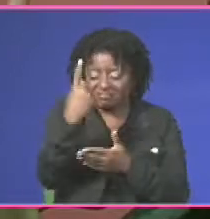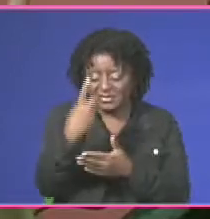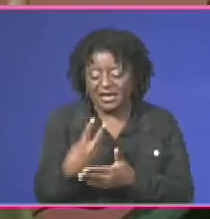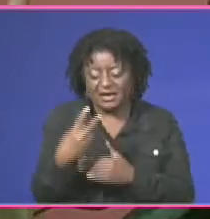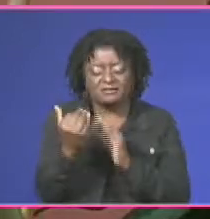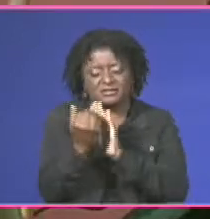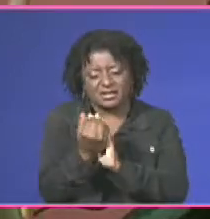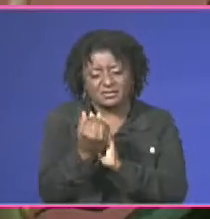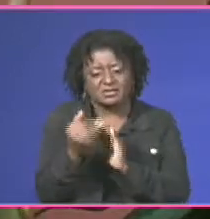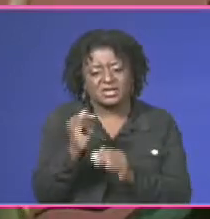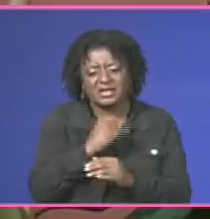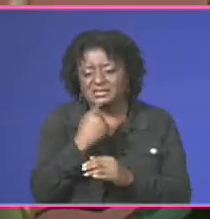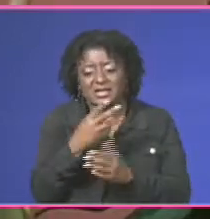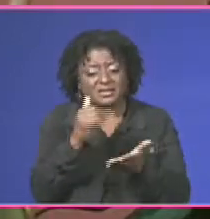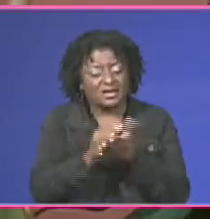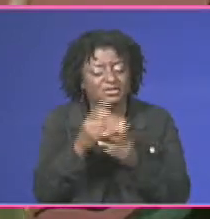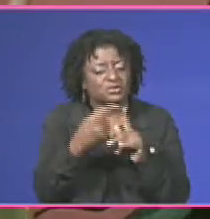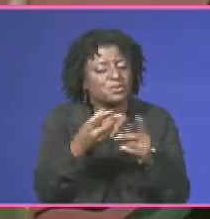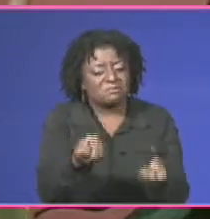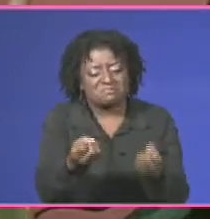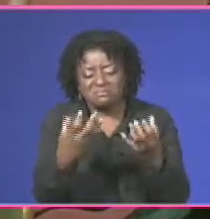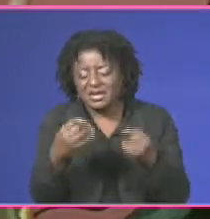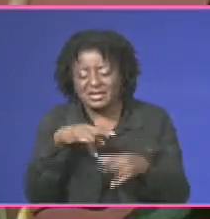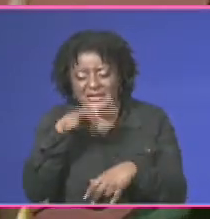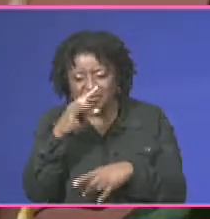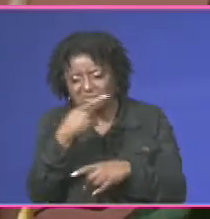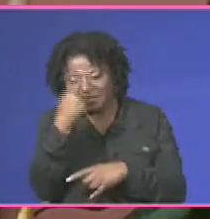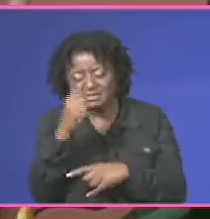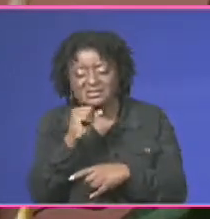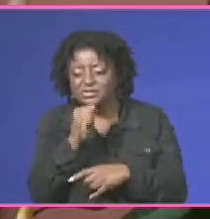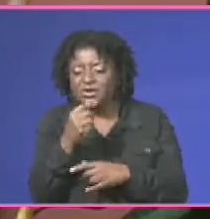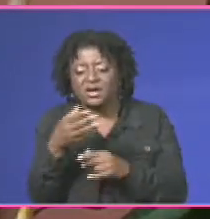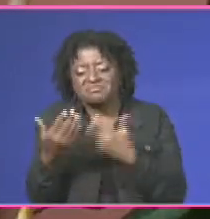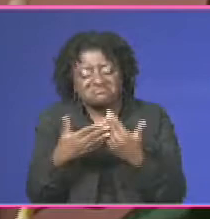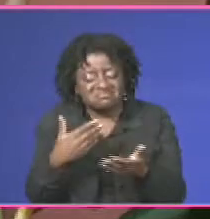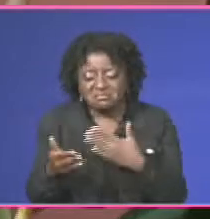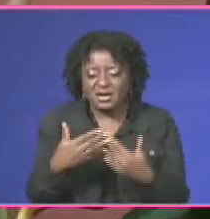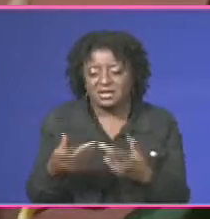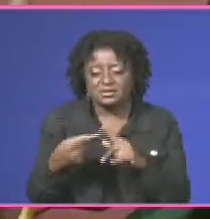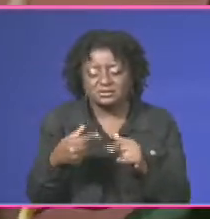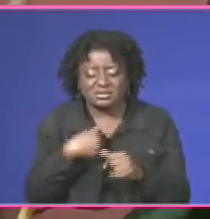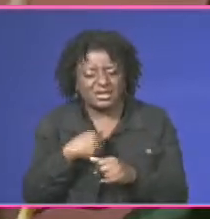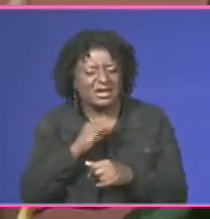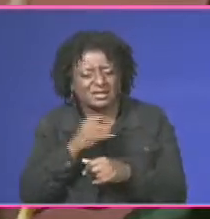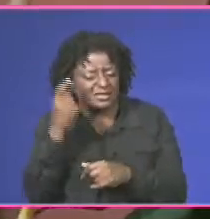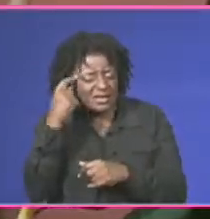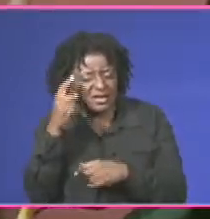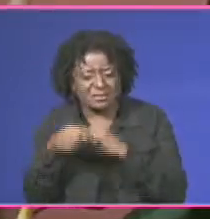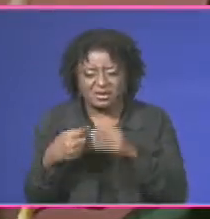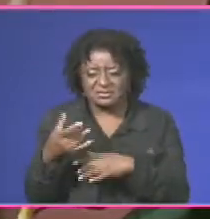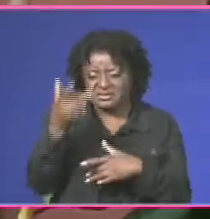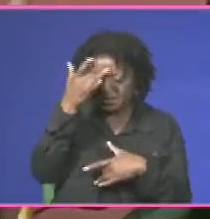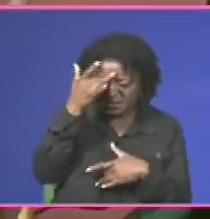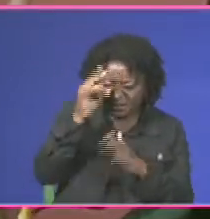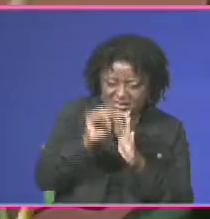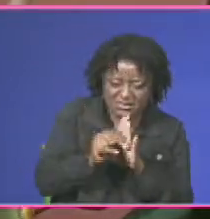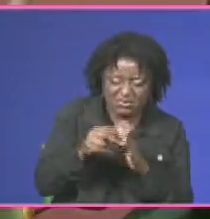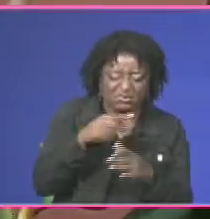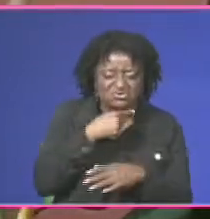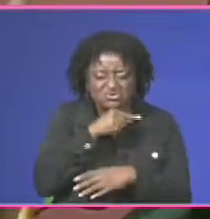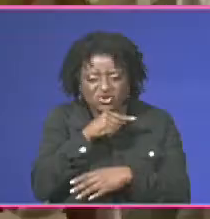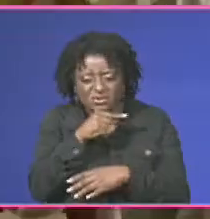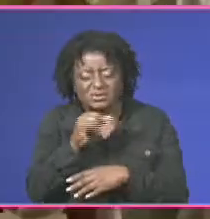I said that to many kids because it didn't matter to me. I didn't think about sickness or germs or anything. I